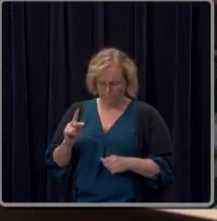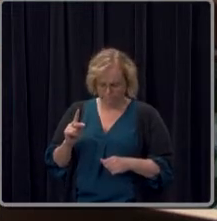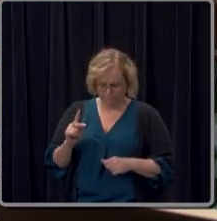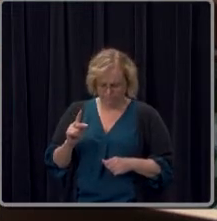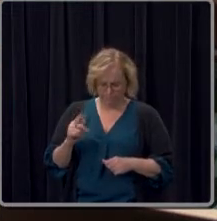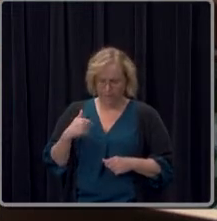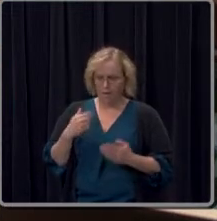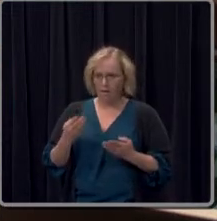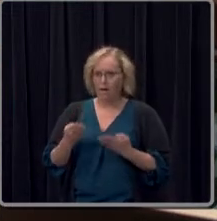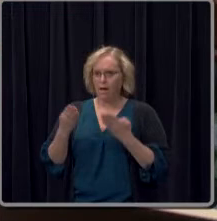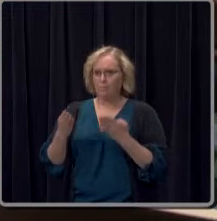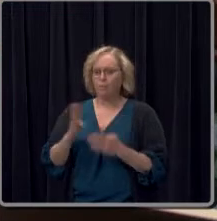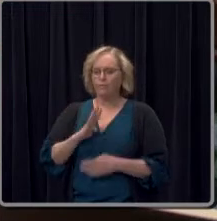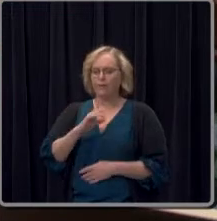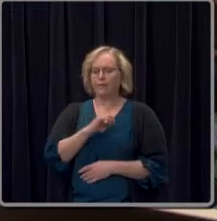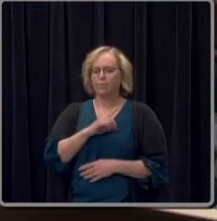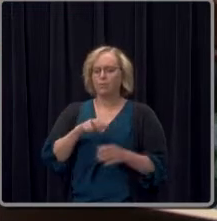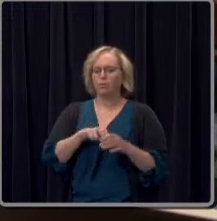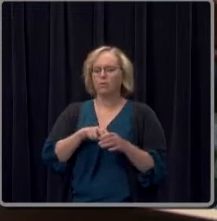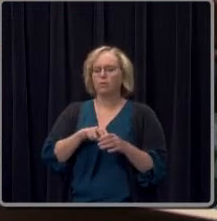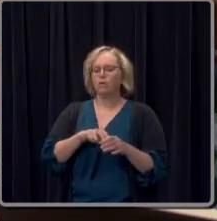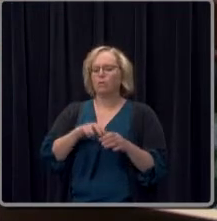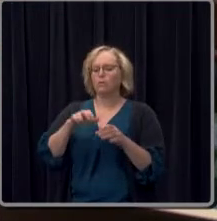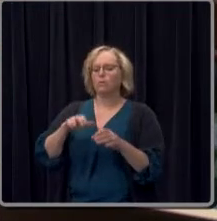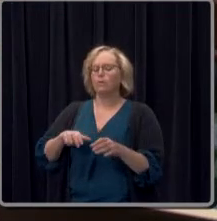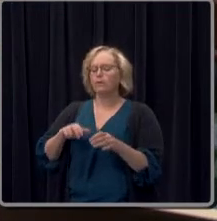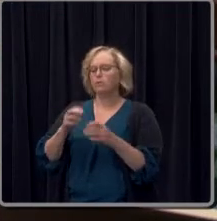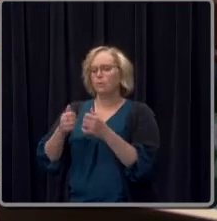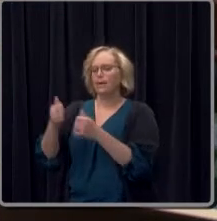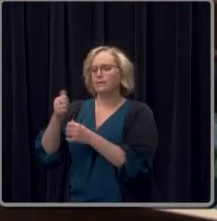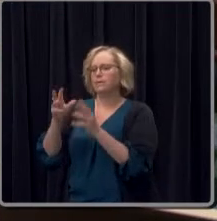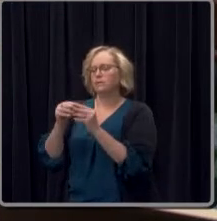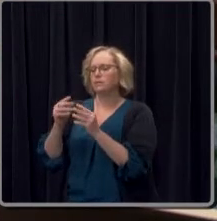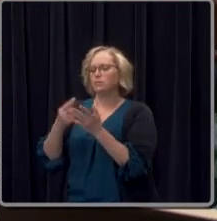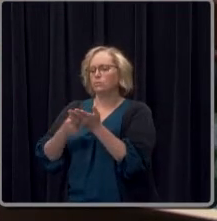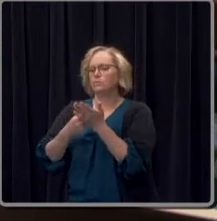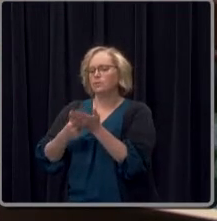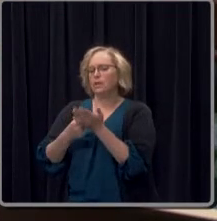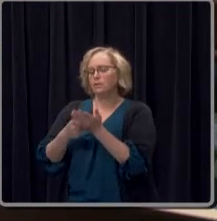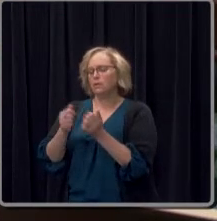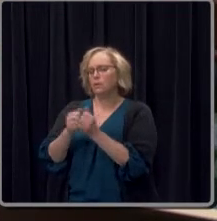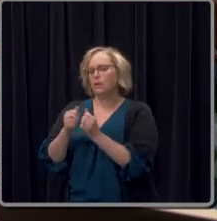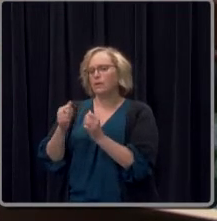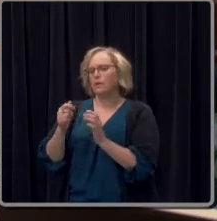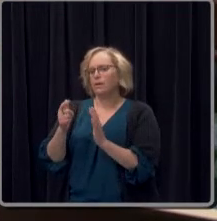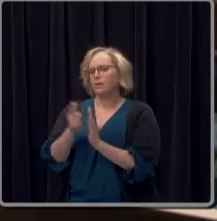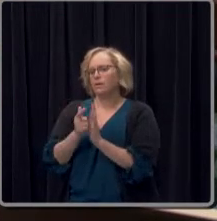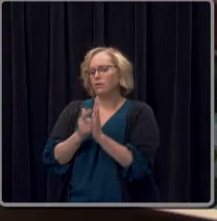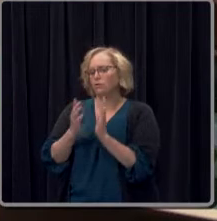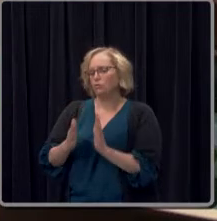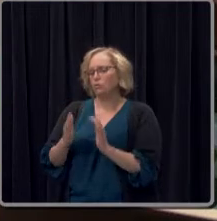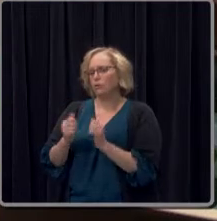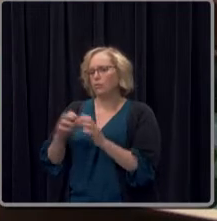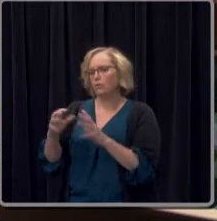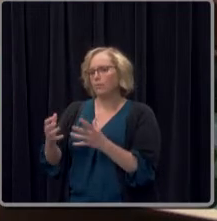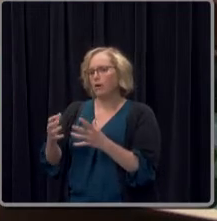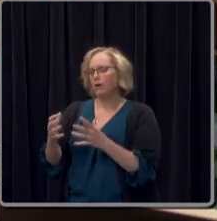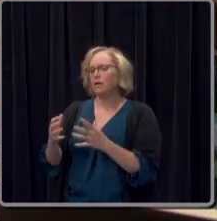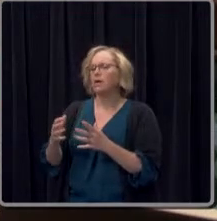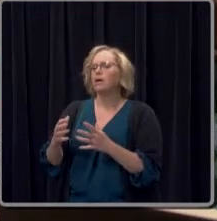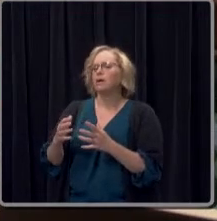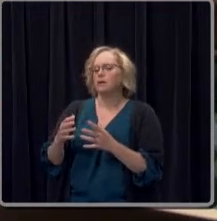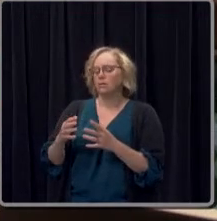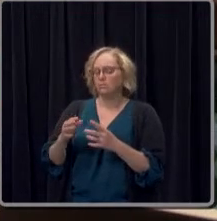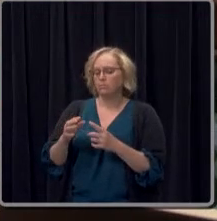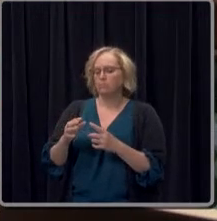I move that the board go into executive session for the purpose of discussing consultation with an attorney for the body or agency pursuant to the exception for matters which